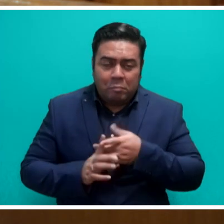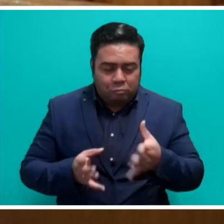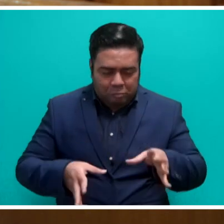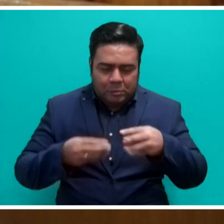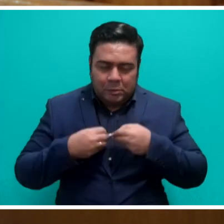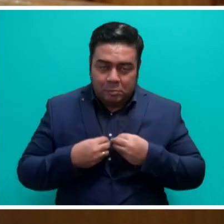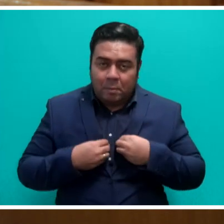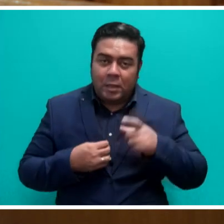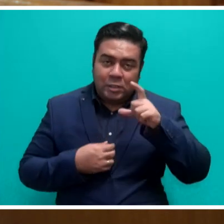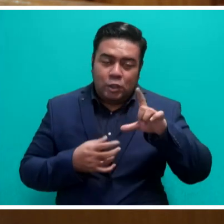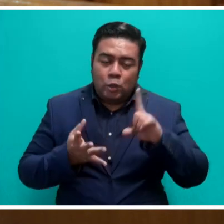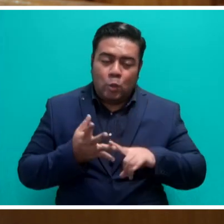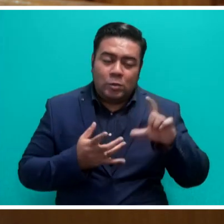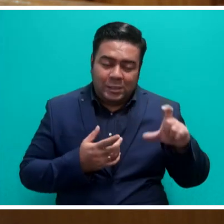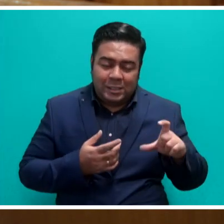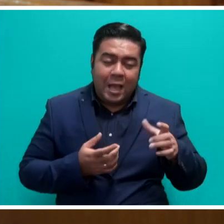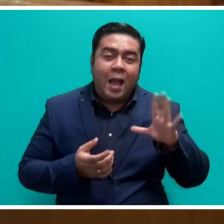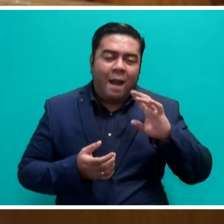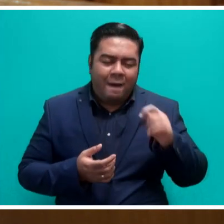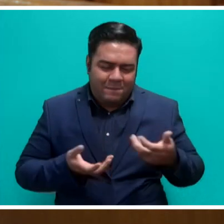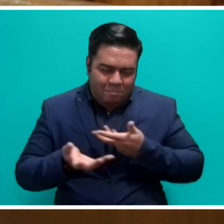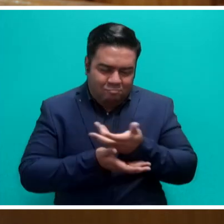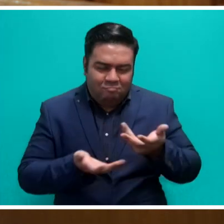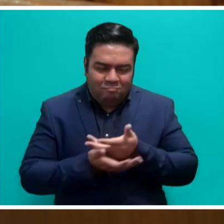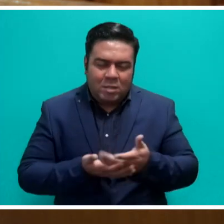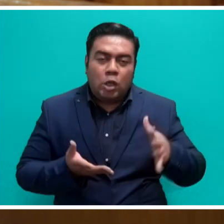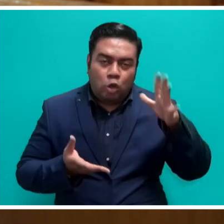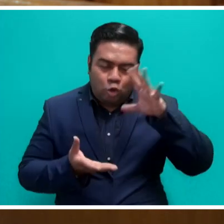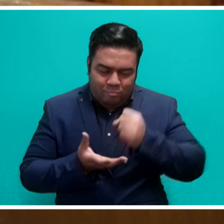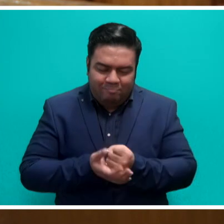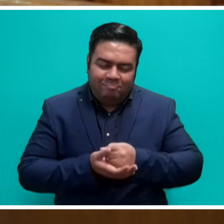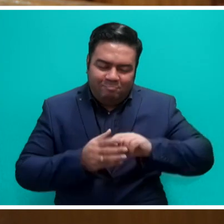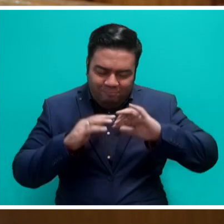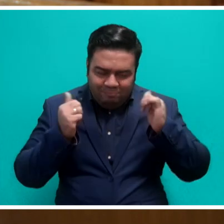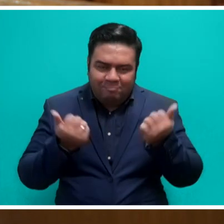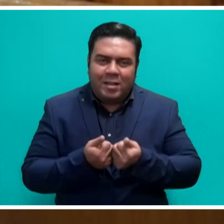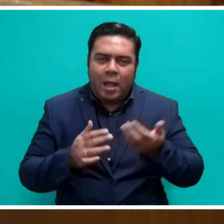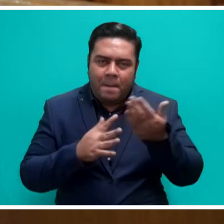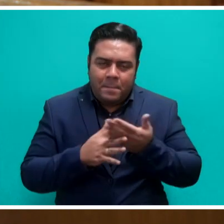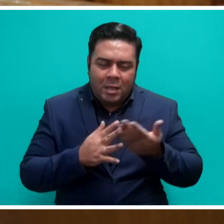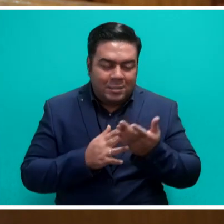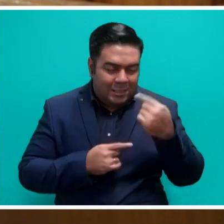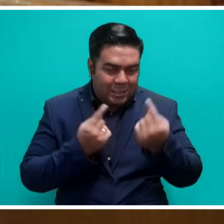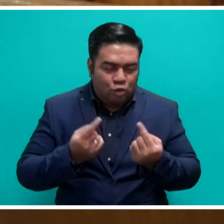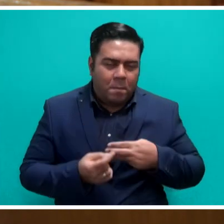COC following thorough deliberations and consensus building among its members.